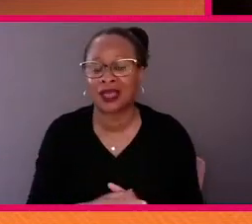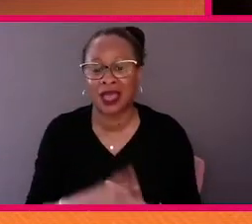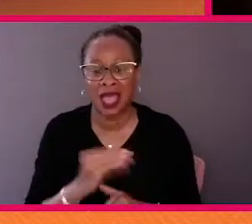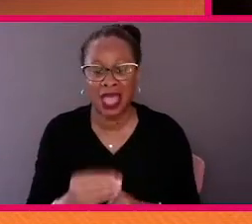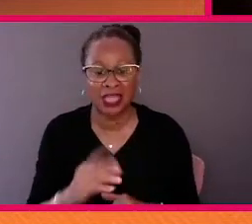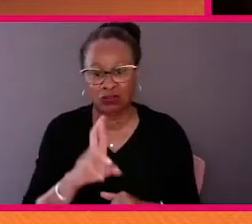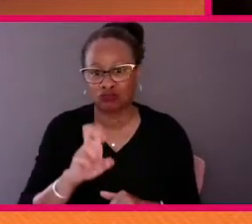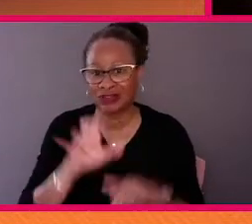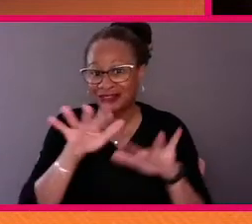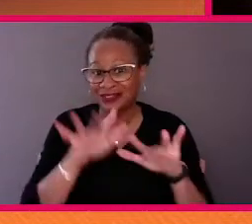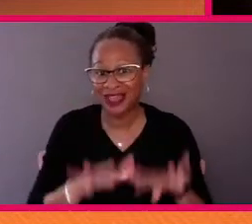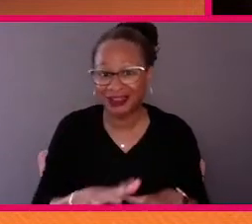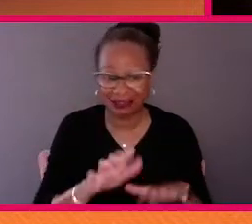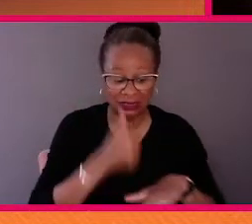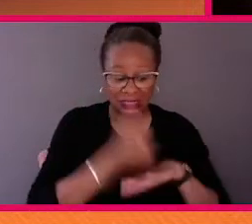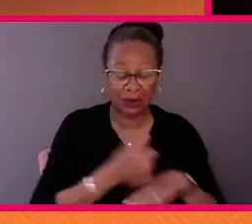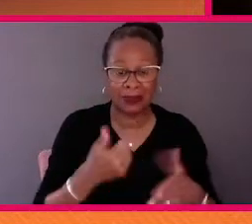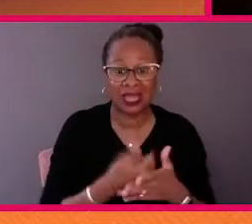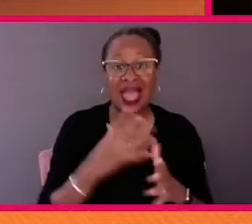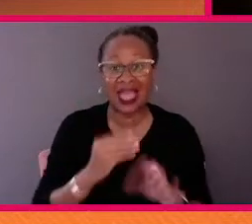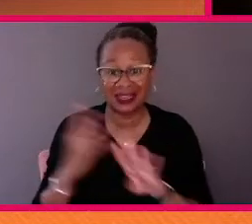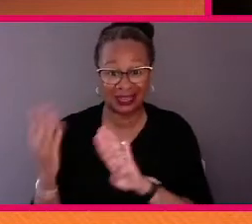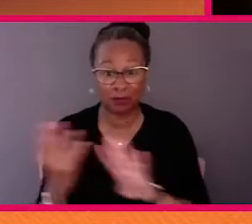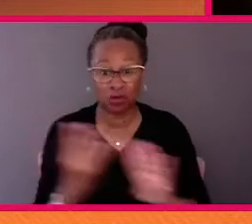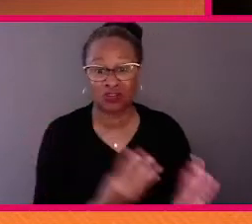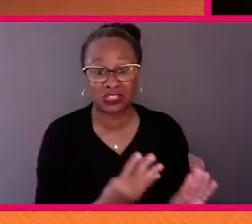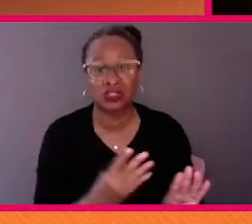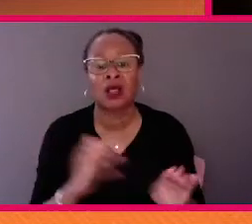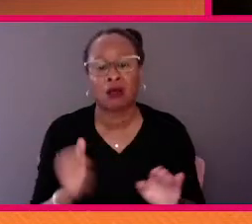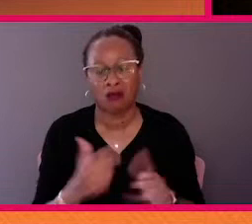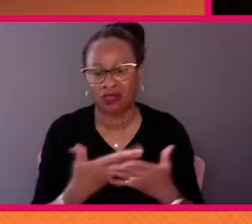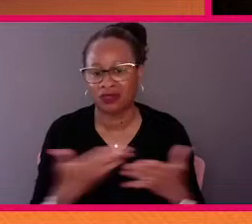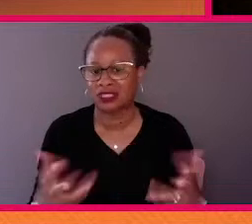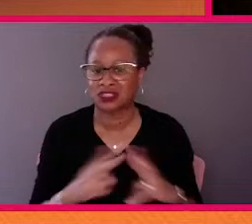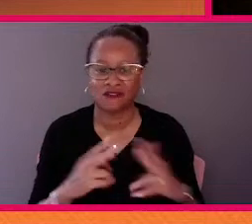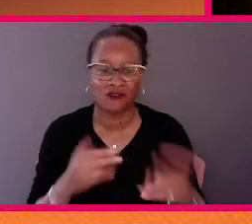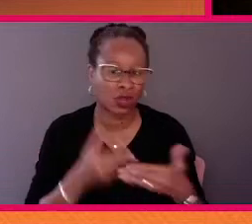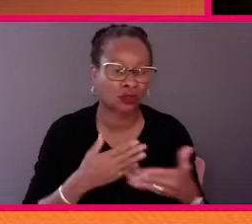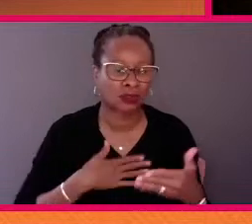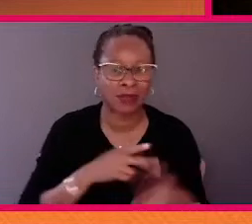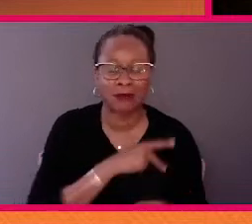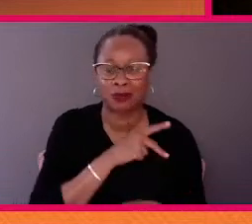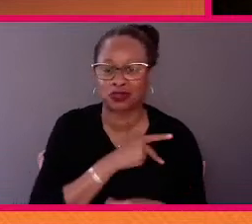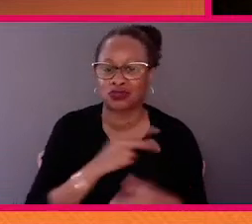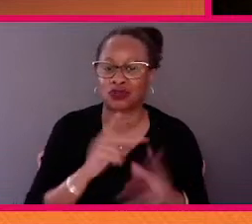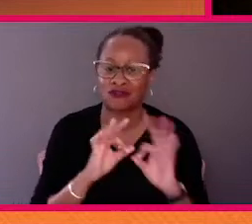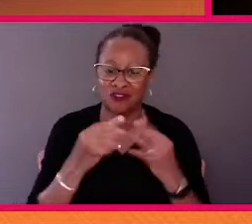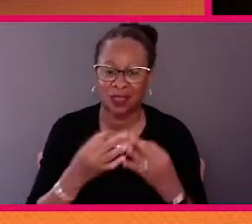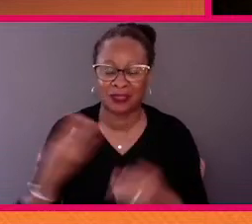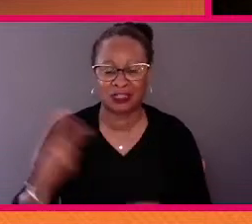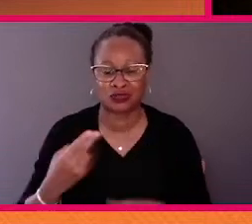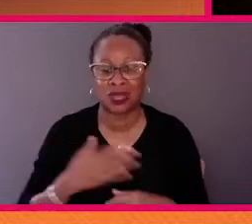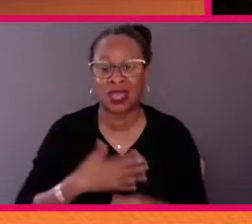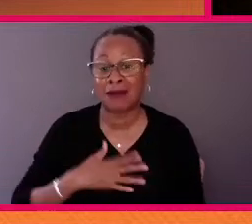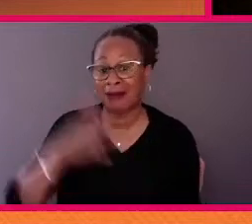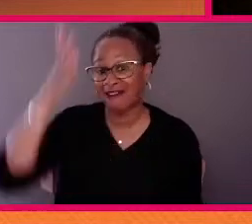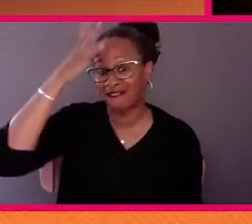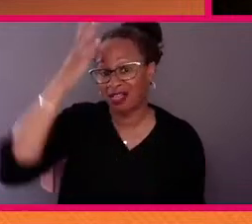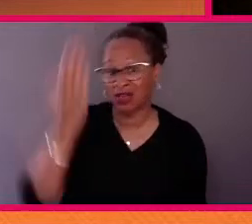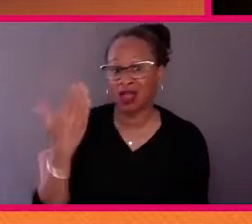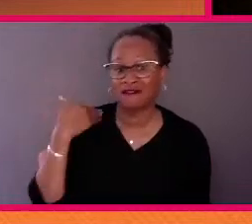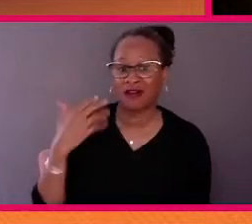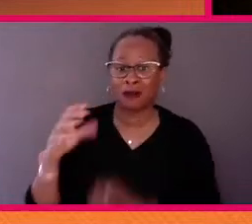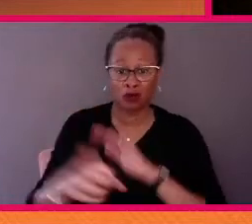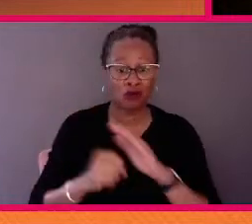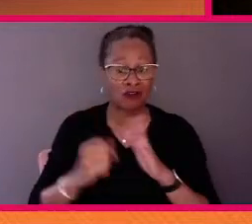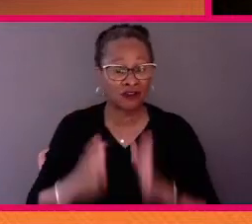and immigration, those are things that are all very close to my personal family history. You know, my father is a former refugee who